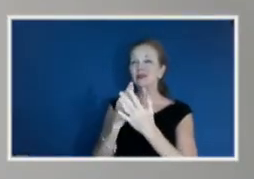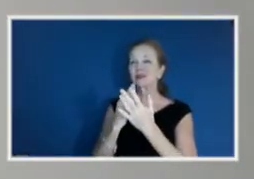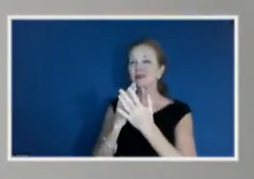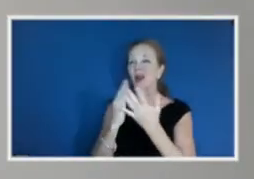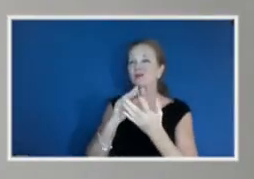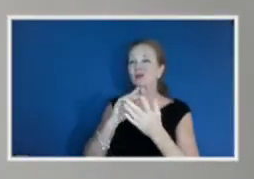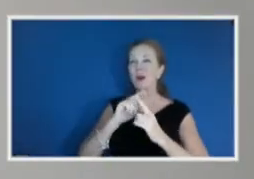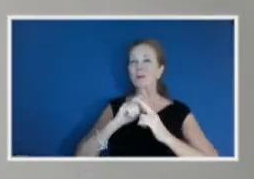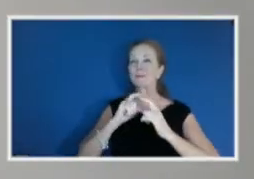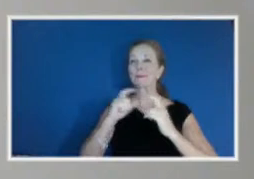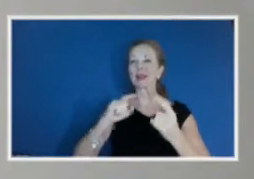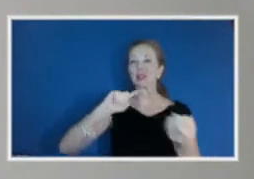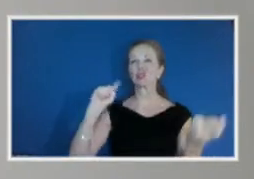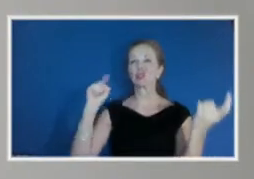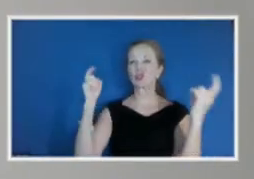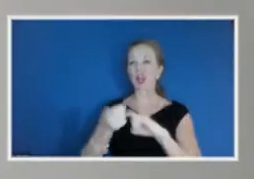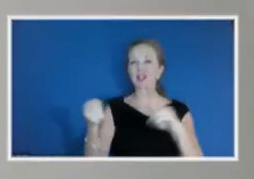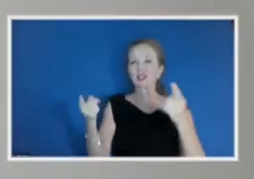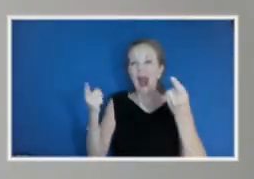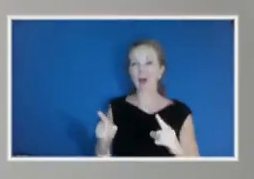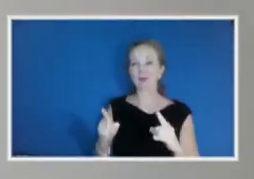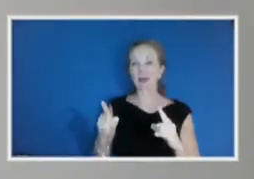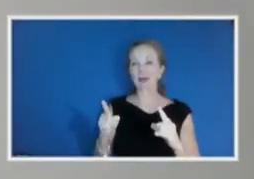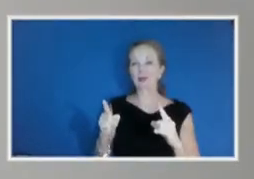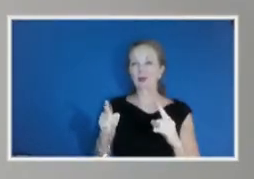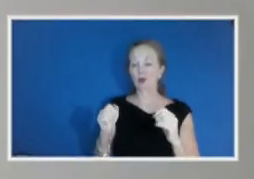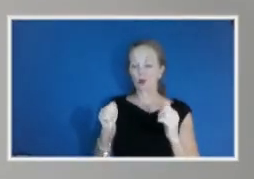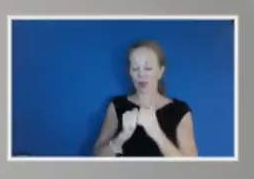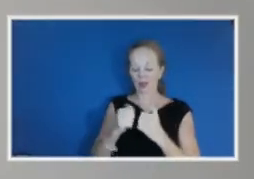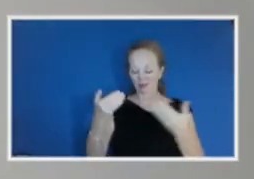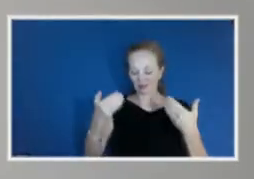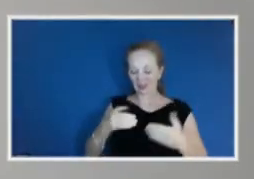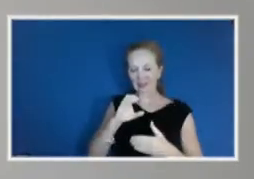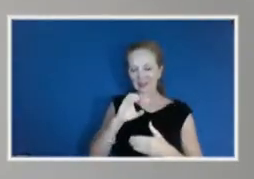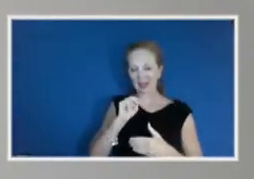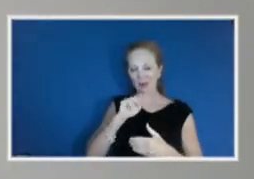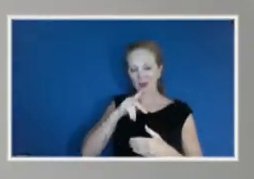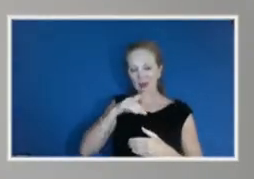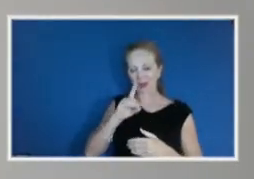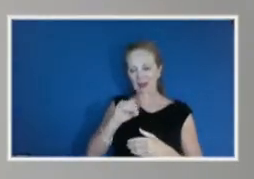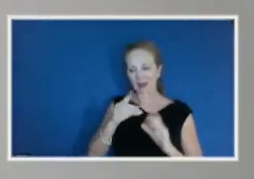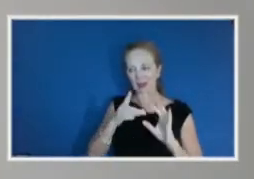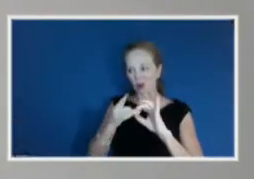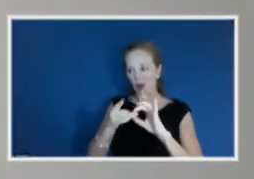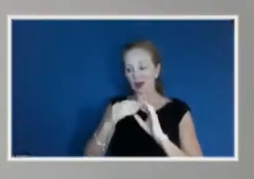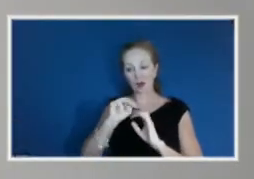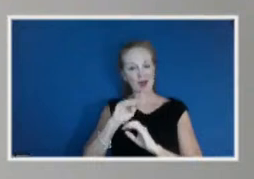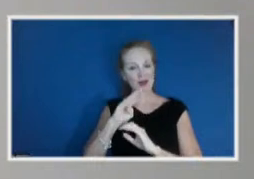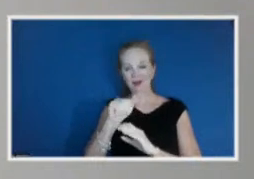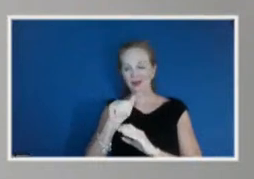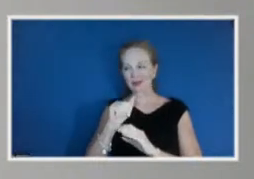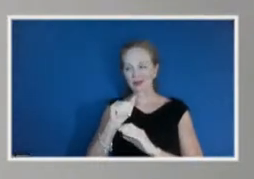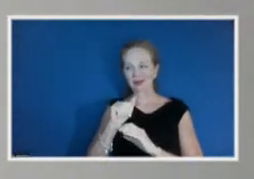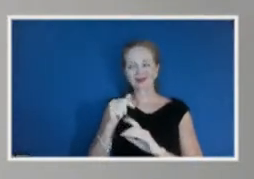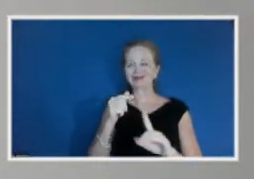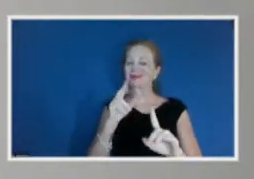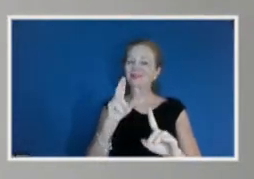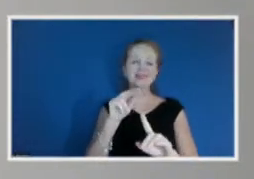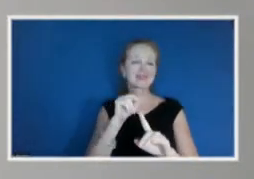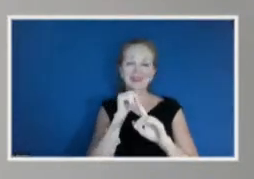our with us in the media. And they may perceive it that way, but it's certainly not. This is no